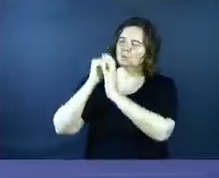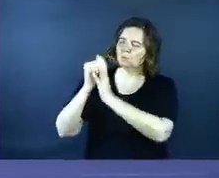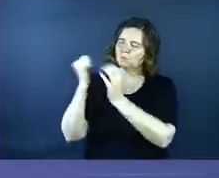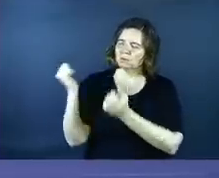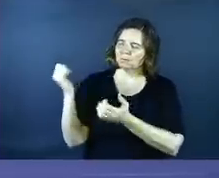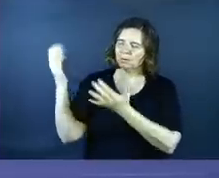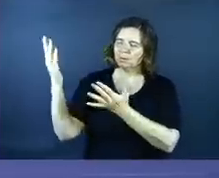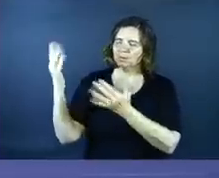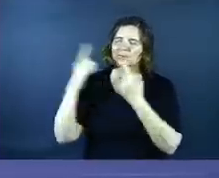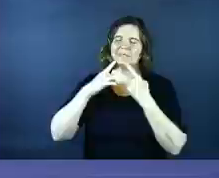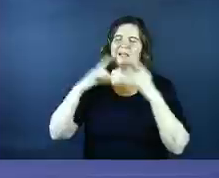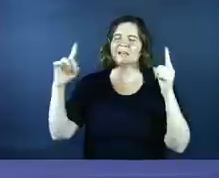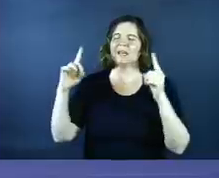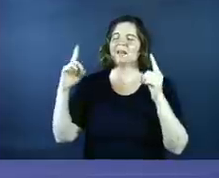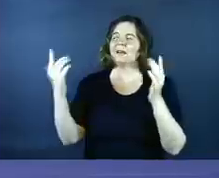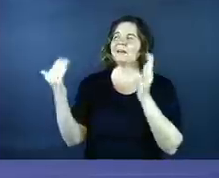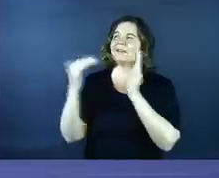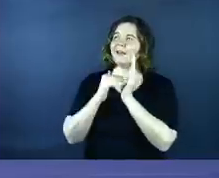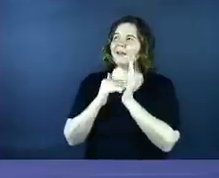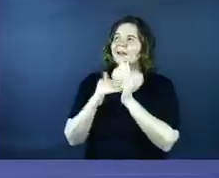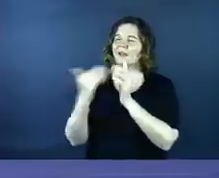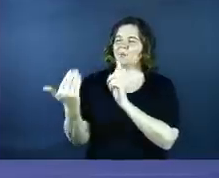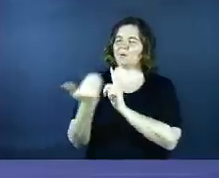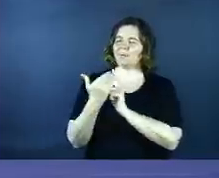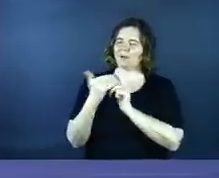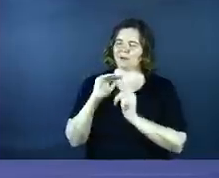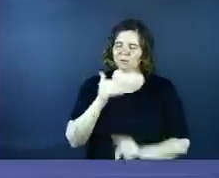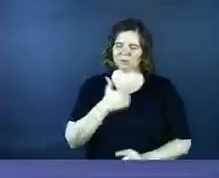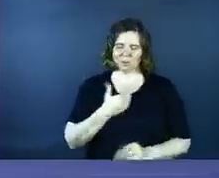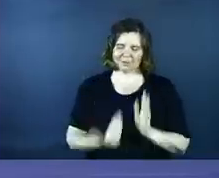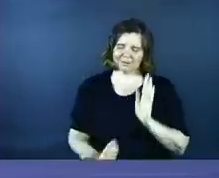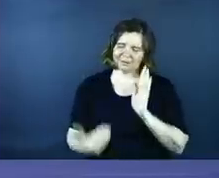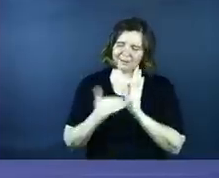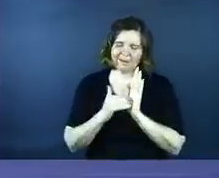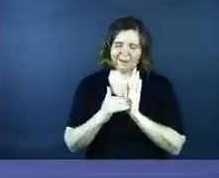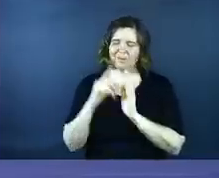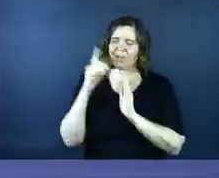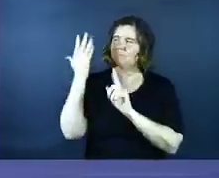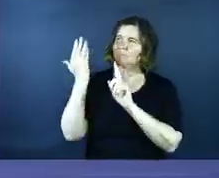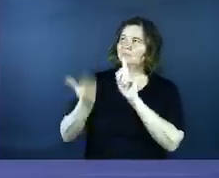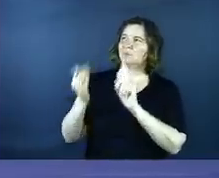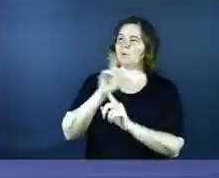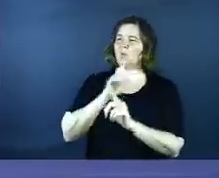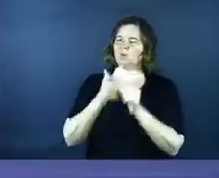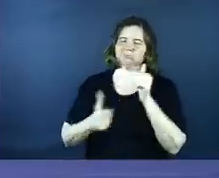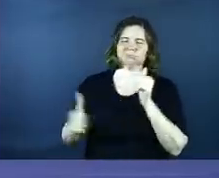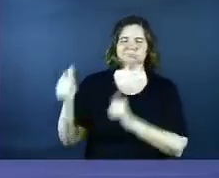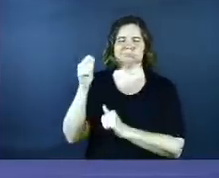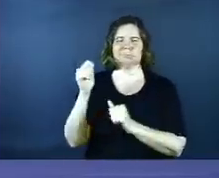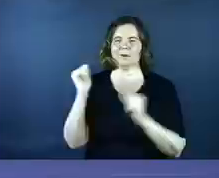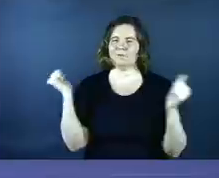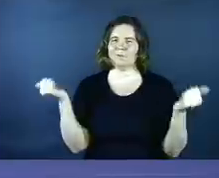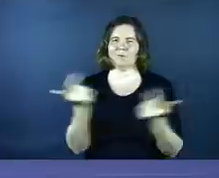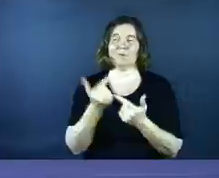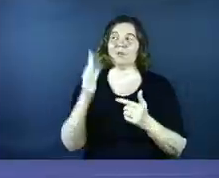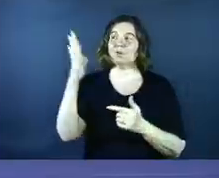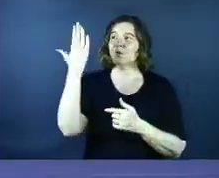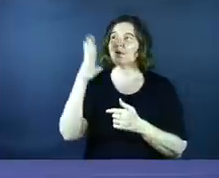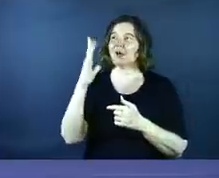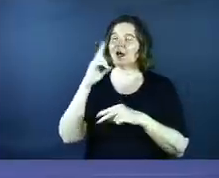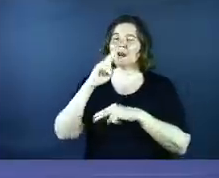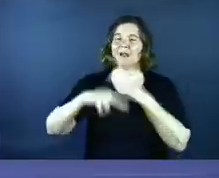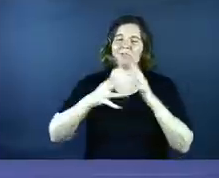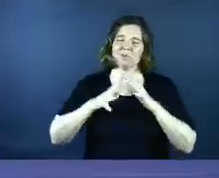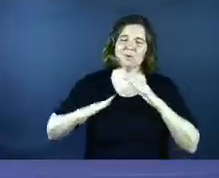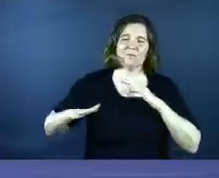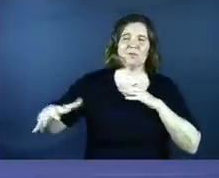you, to declare again and remind our souls again that you are Lord of all, that you're God of the